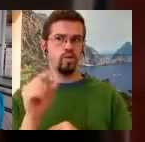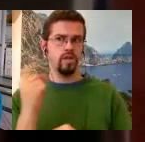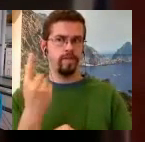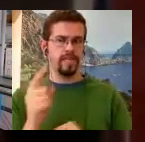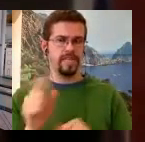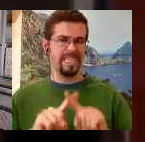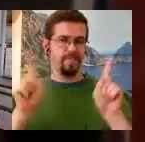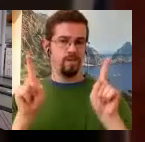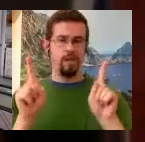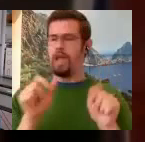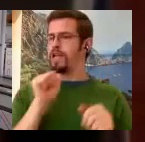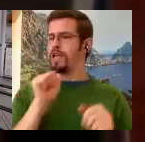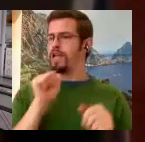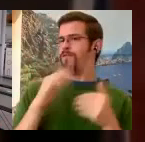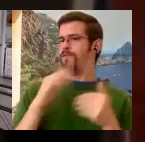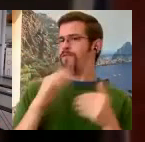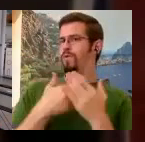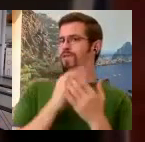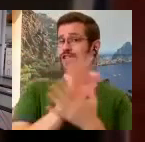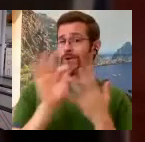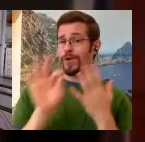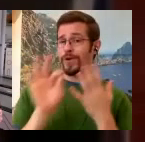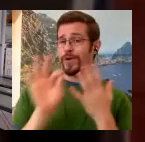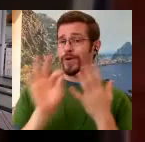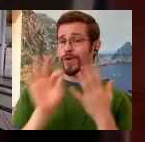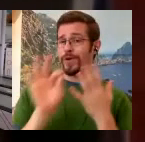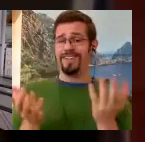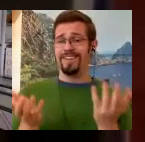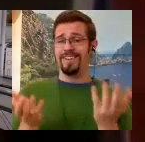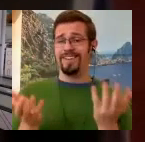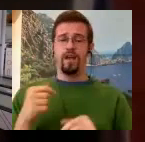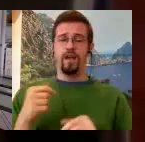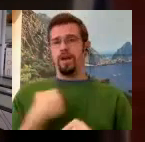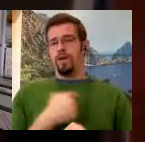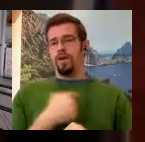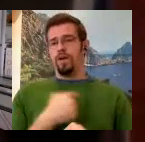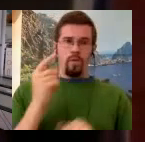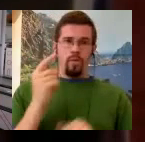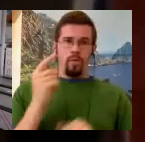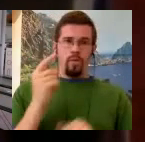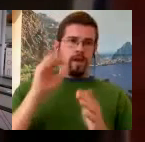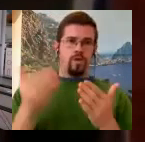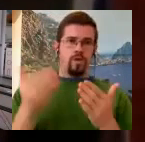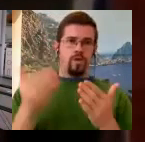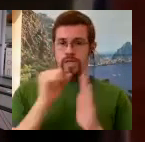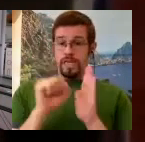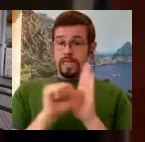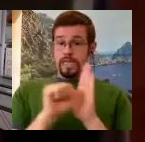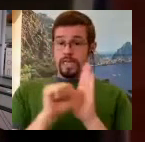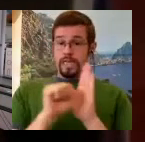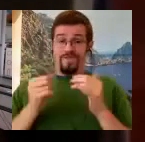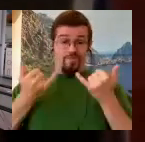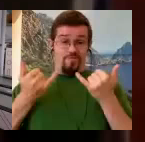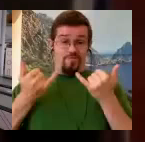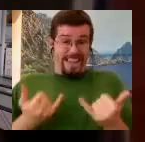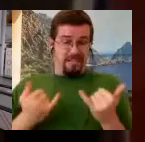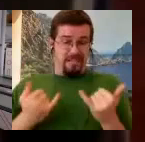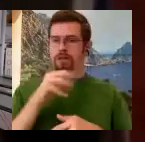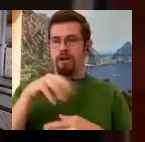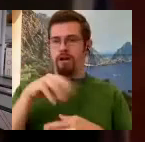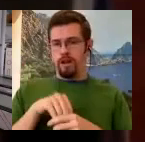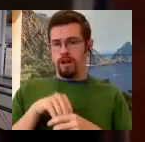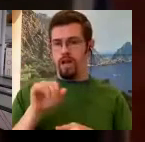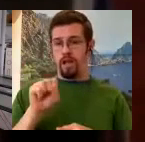like. So we're always finding new symbols that aren't at the moment in the ISWA that could